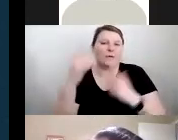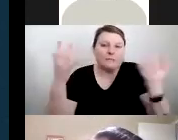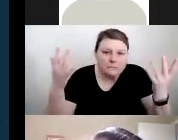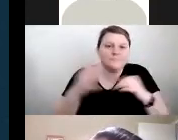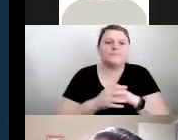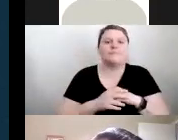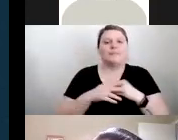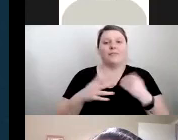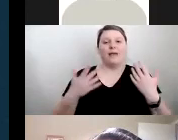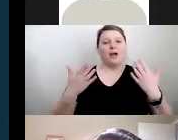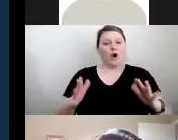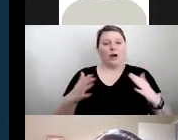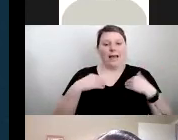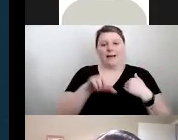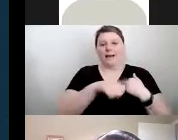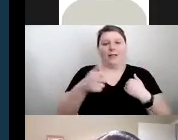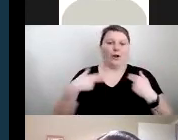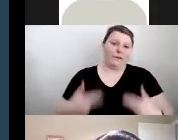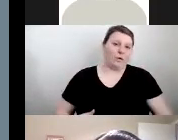was already wearing another uniform.